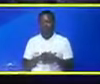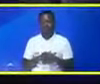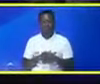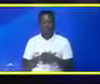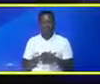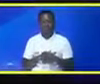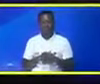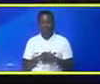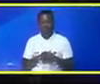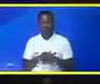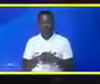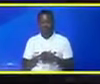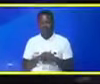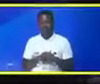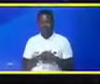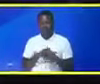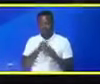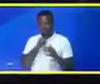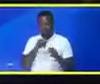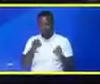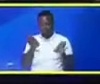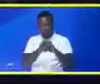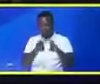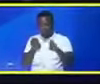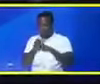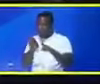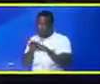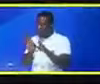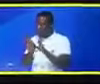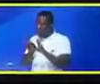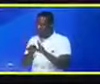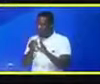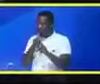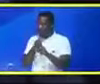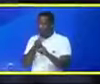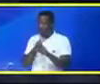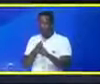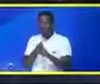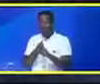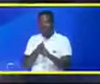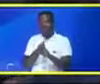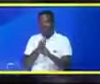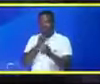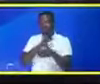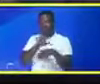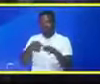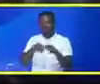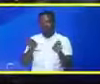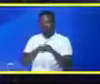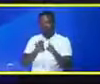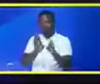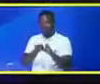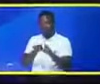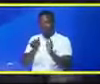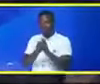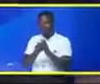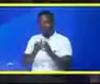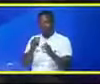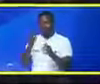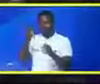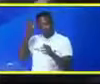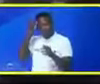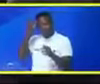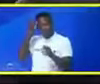that not all closed doors are demonic. Not all closed doors are satanic. Please listen.